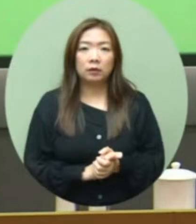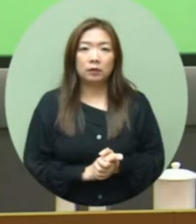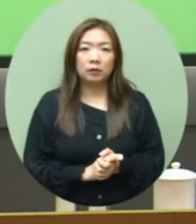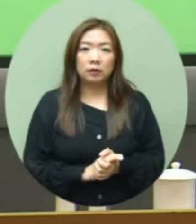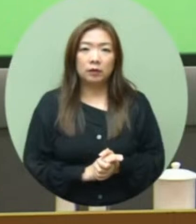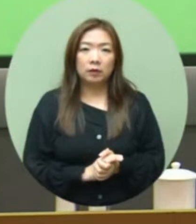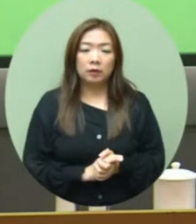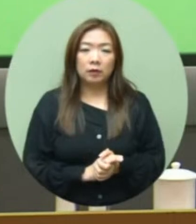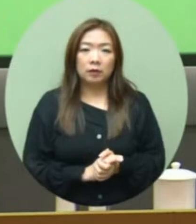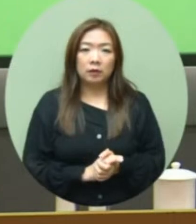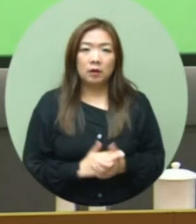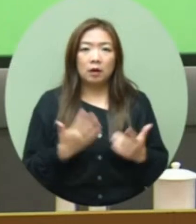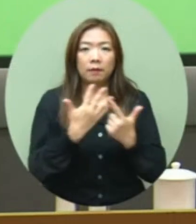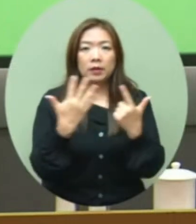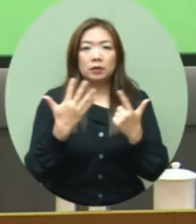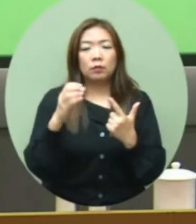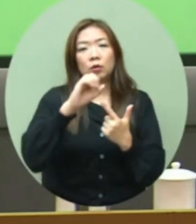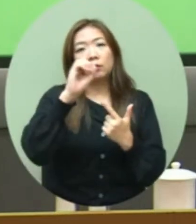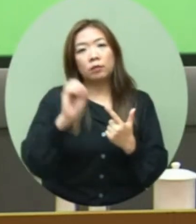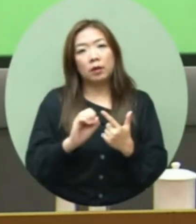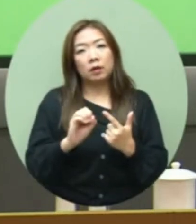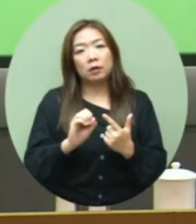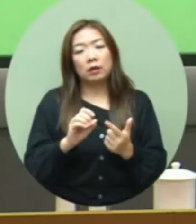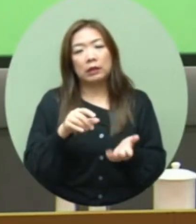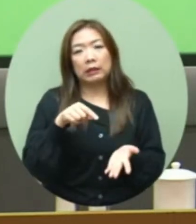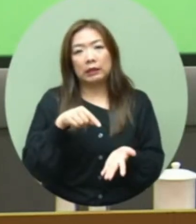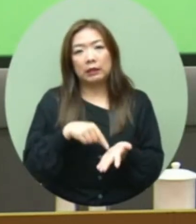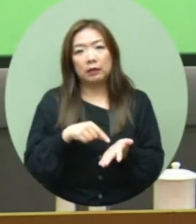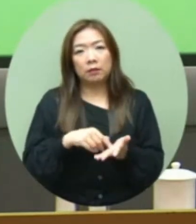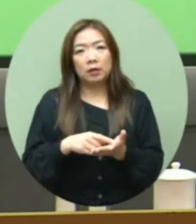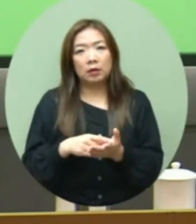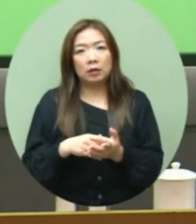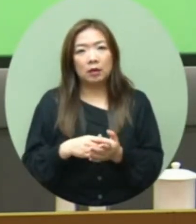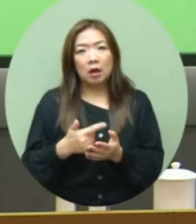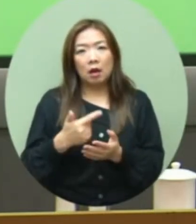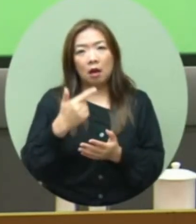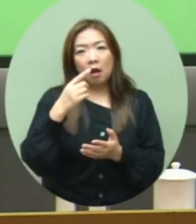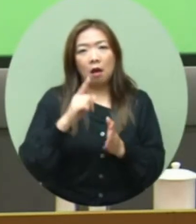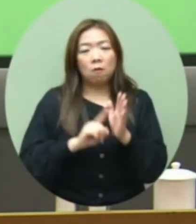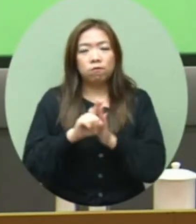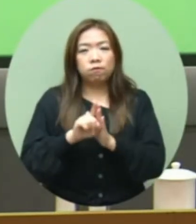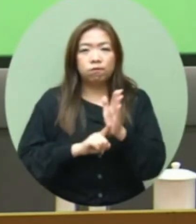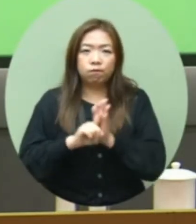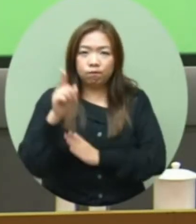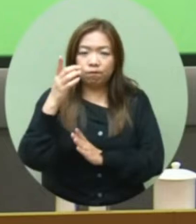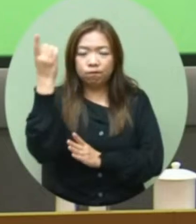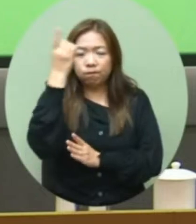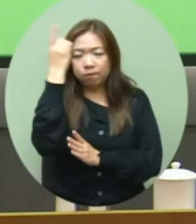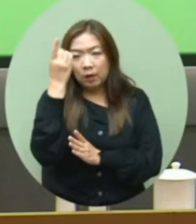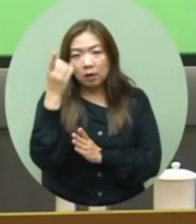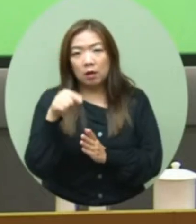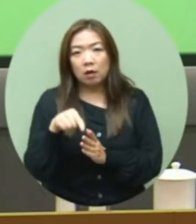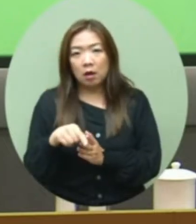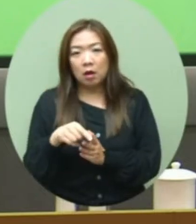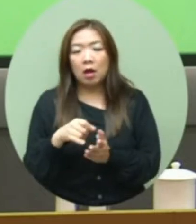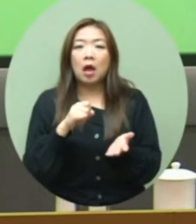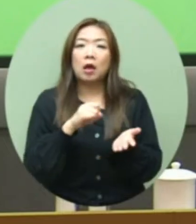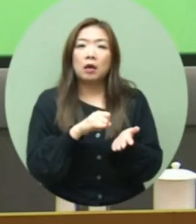promoting expensive liquor